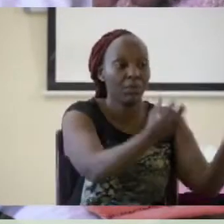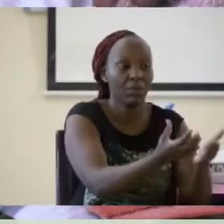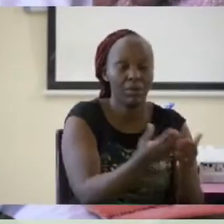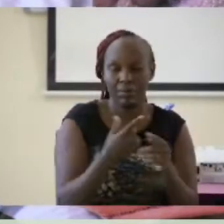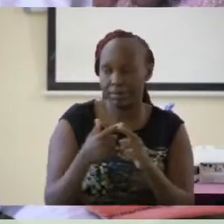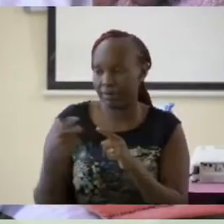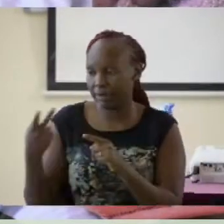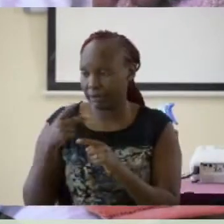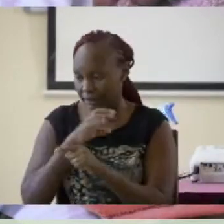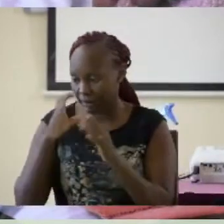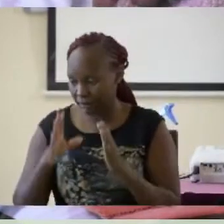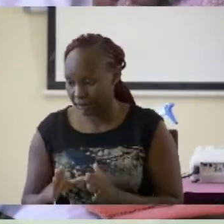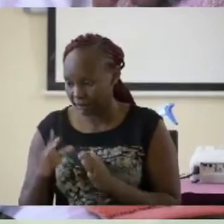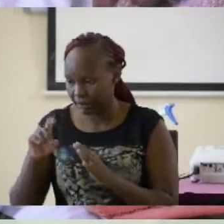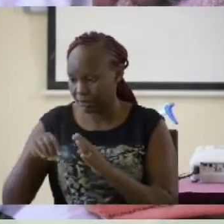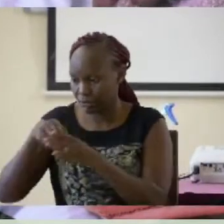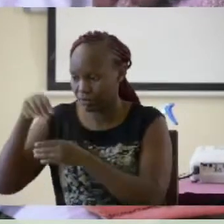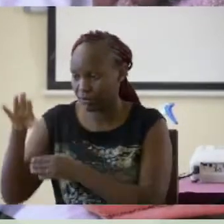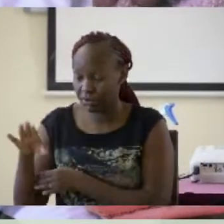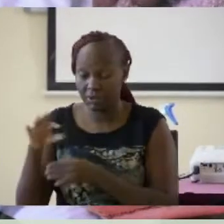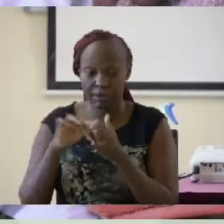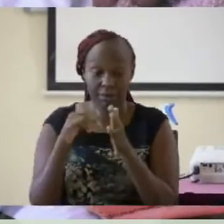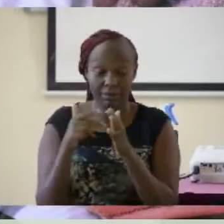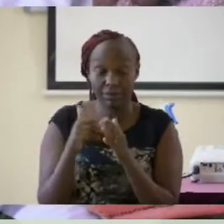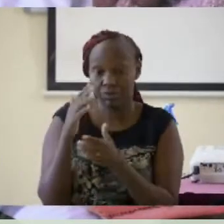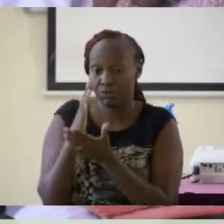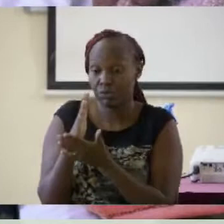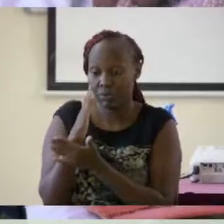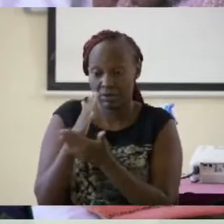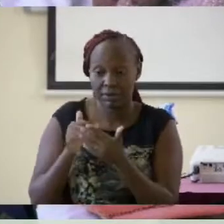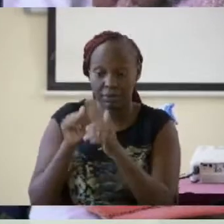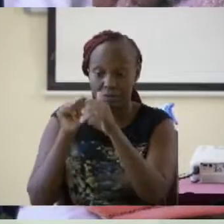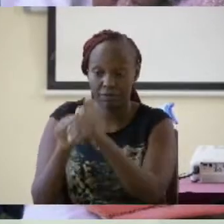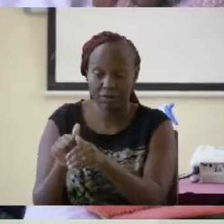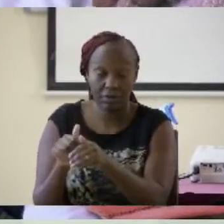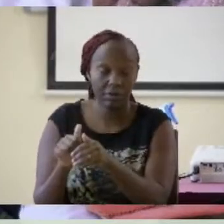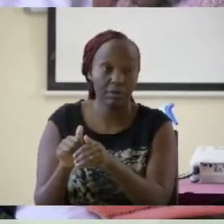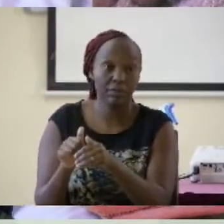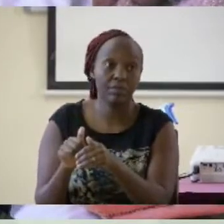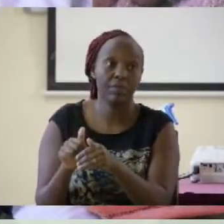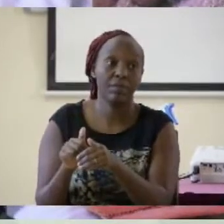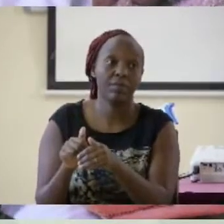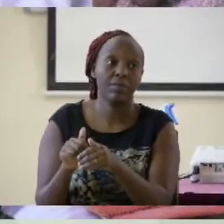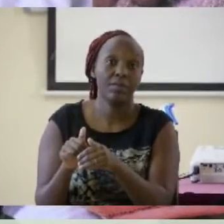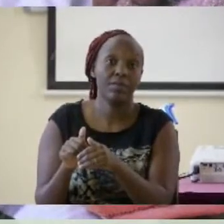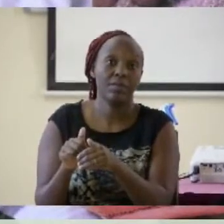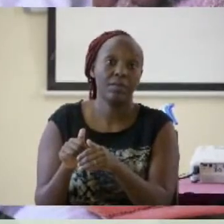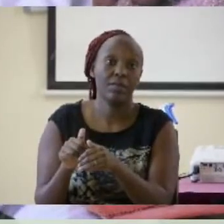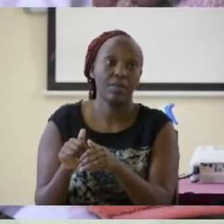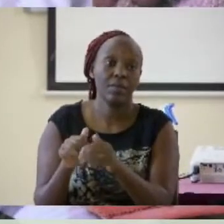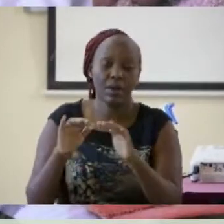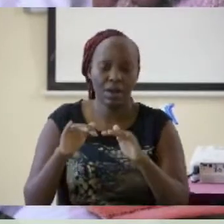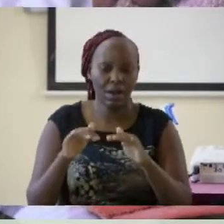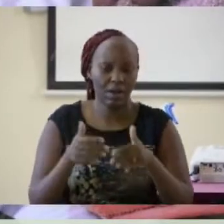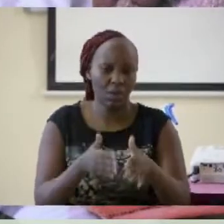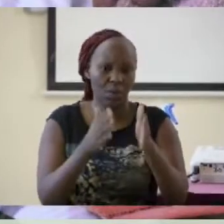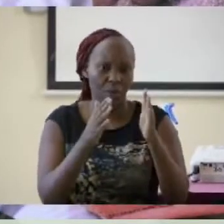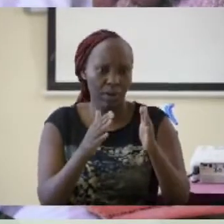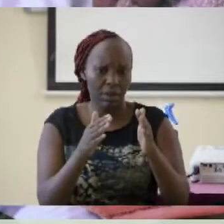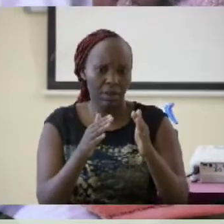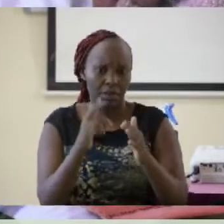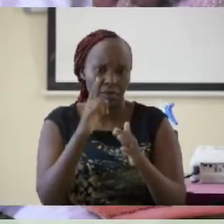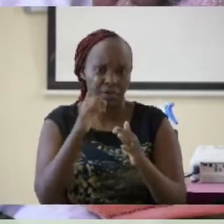So most of the issues are mainly handled outside because of this, and the way the religious